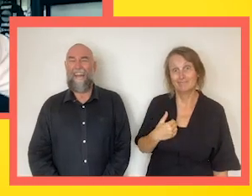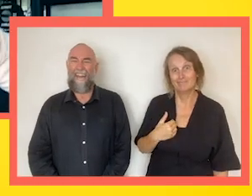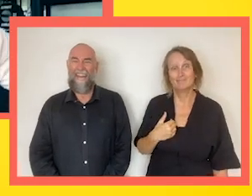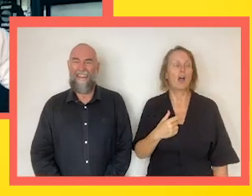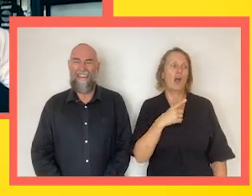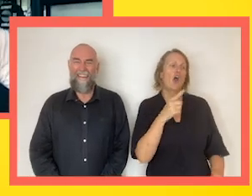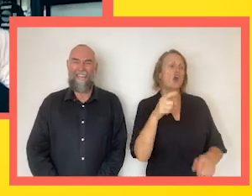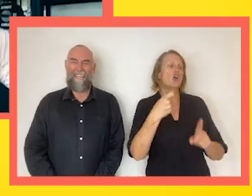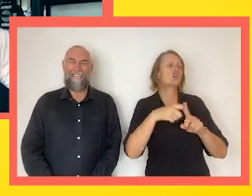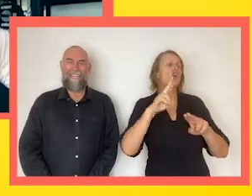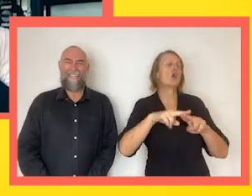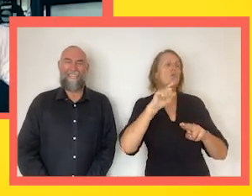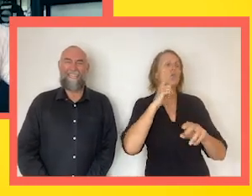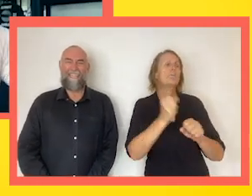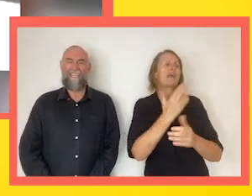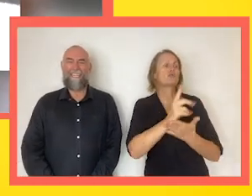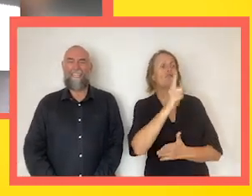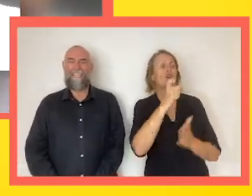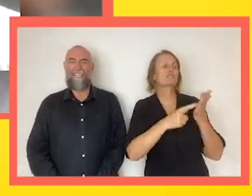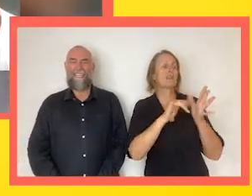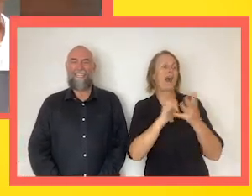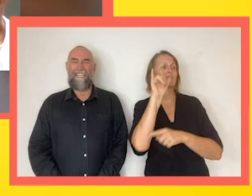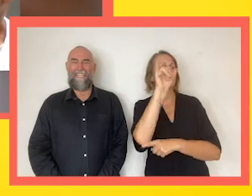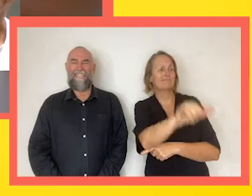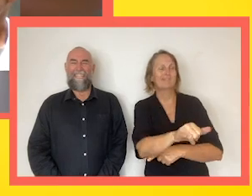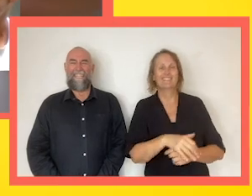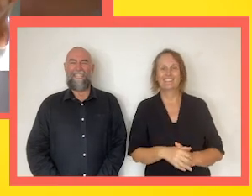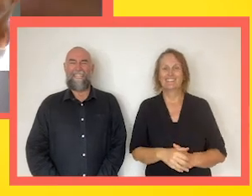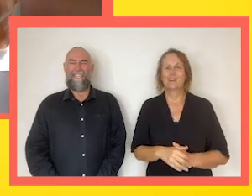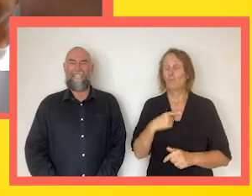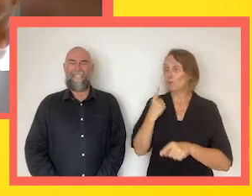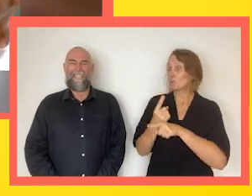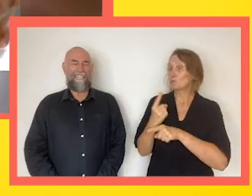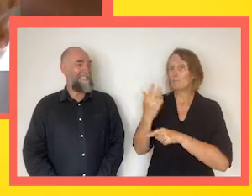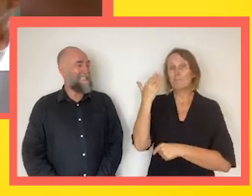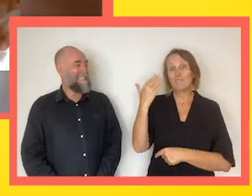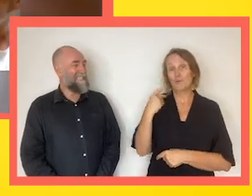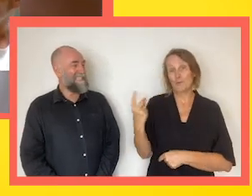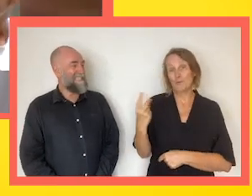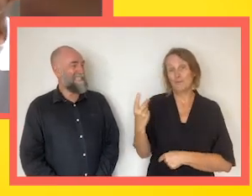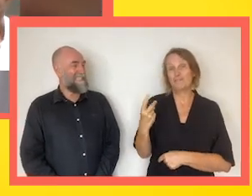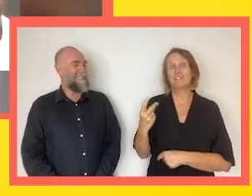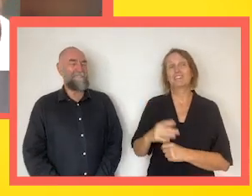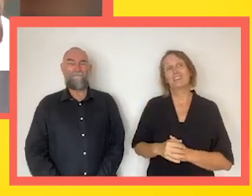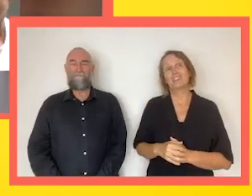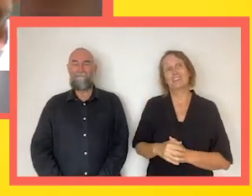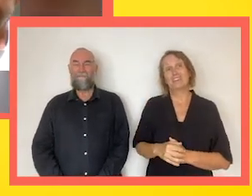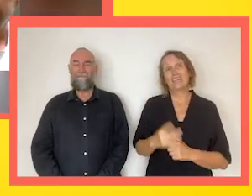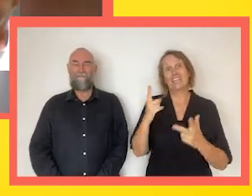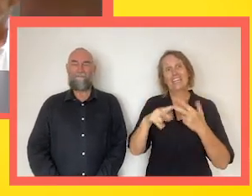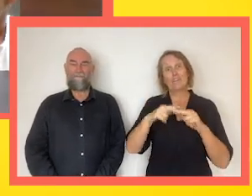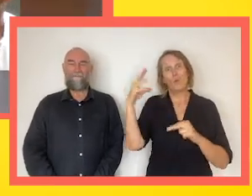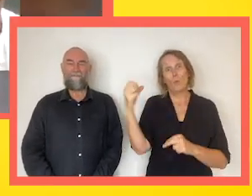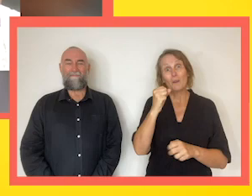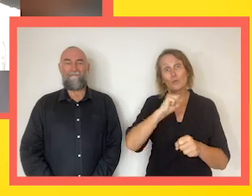Kurt will make sure of that. He's got connections everywhere. Yeah, we were joking about that the other day, so couldn't miss that opportunity. I